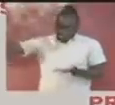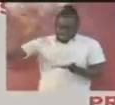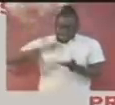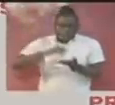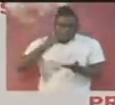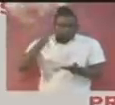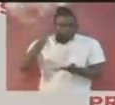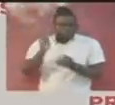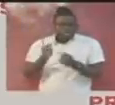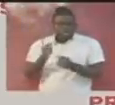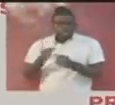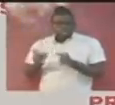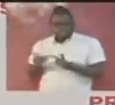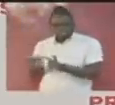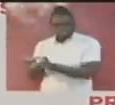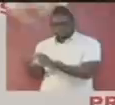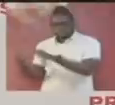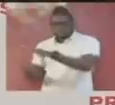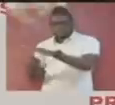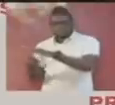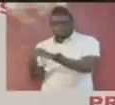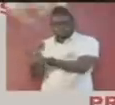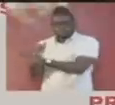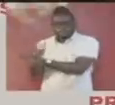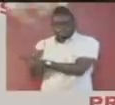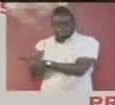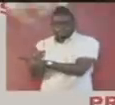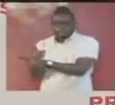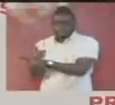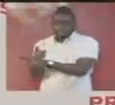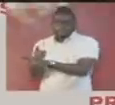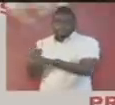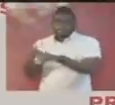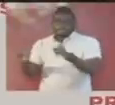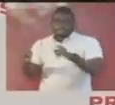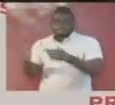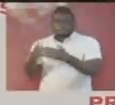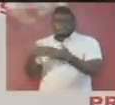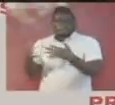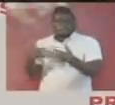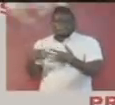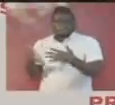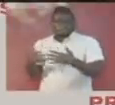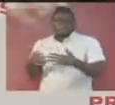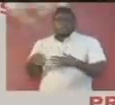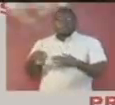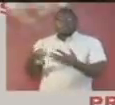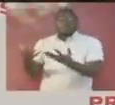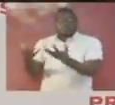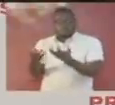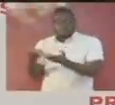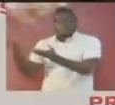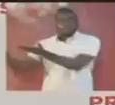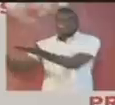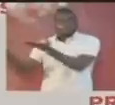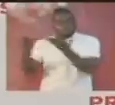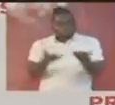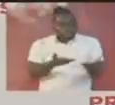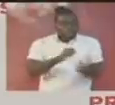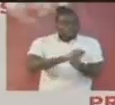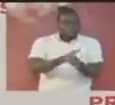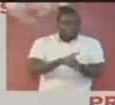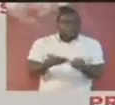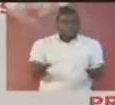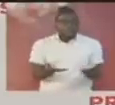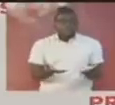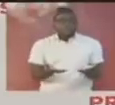African variant, whether it's the UK variant, or other variants. So the decision will be made